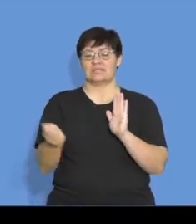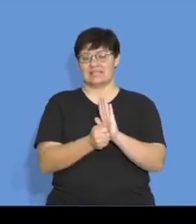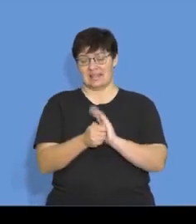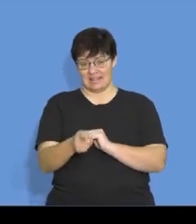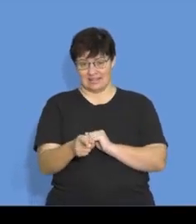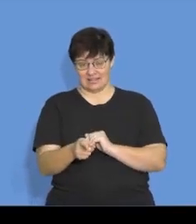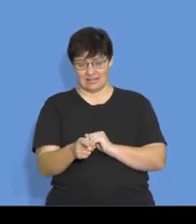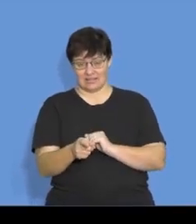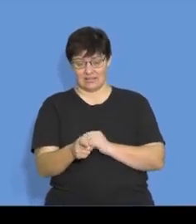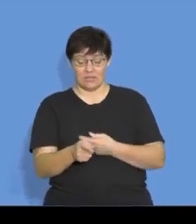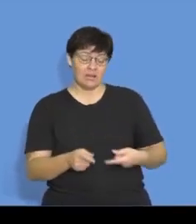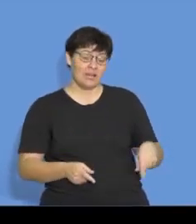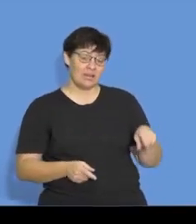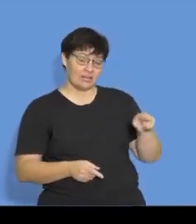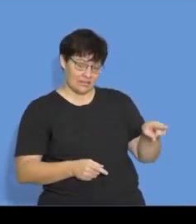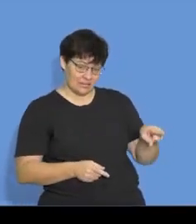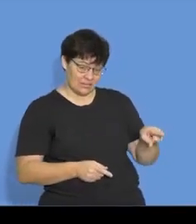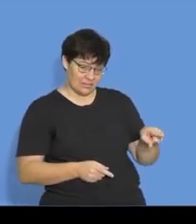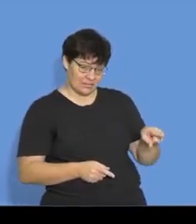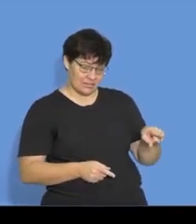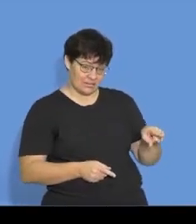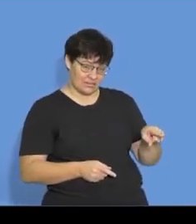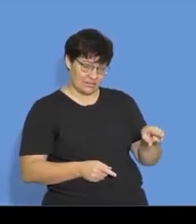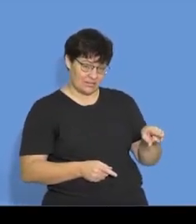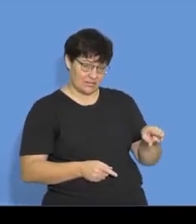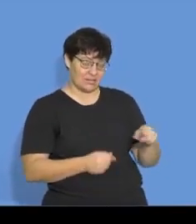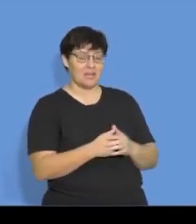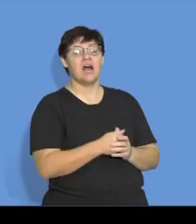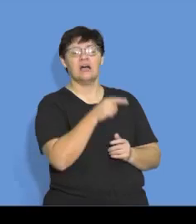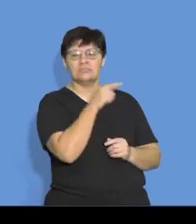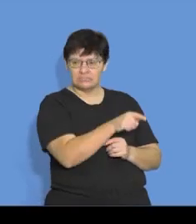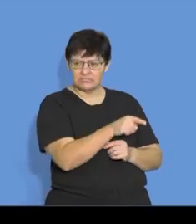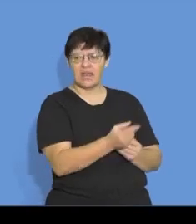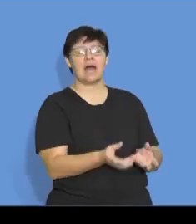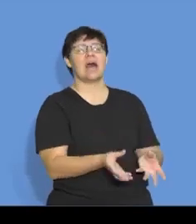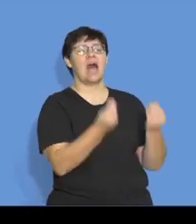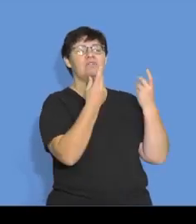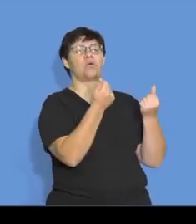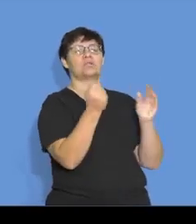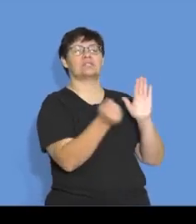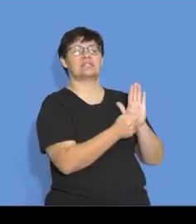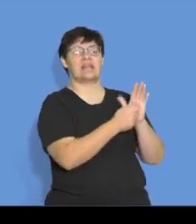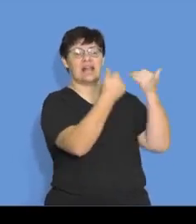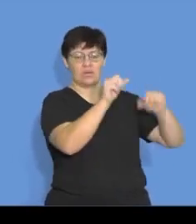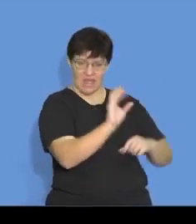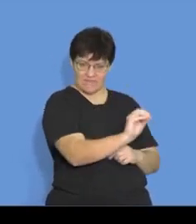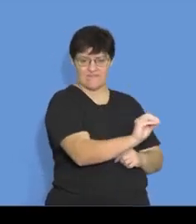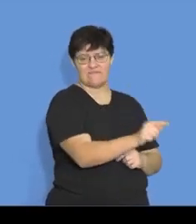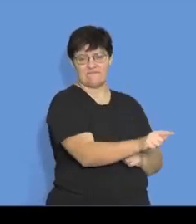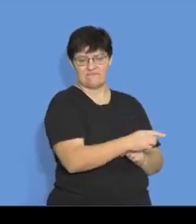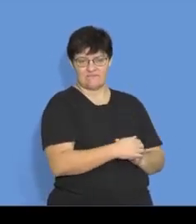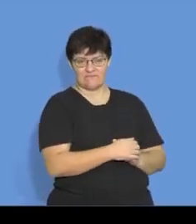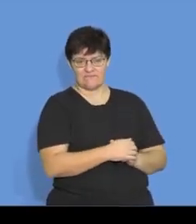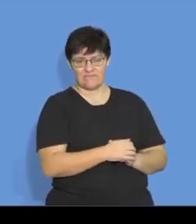sales. Whereas if you are looking at the perpetual system, there is a cost of sales account. In other words,